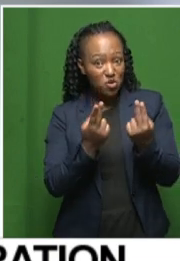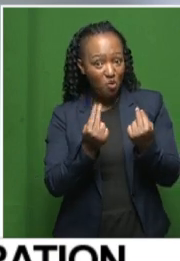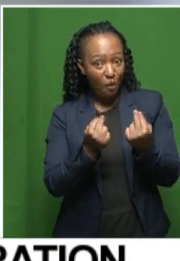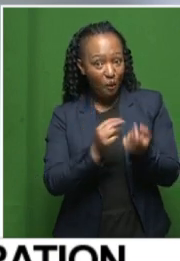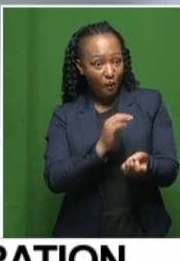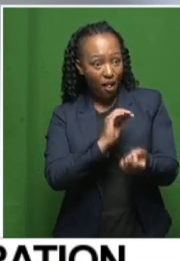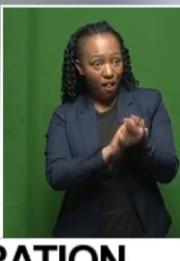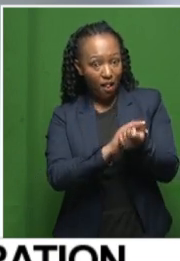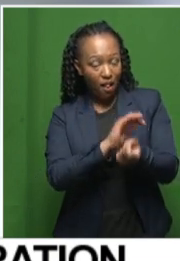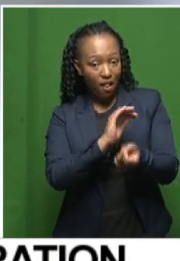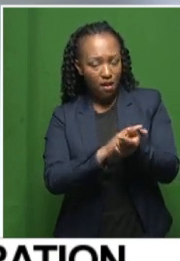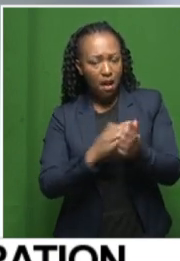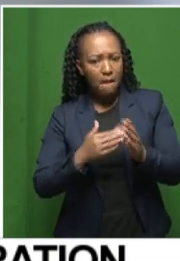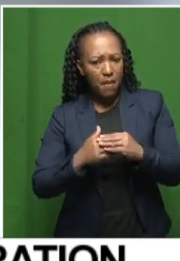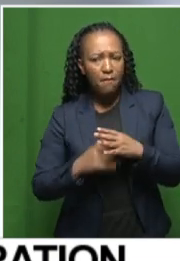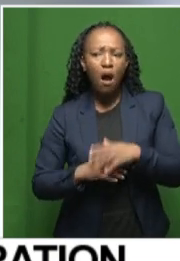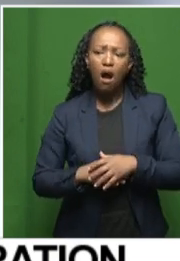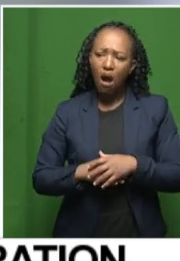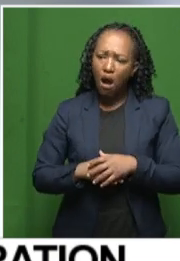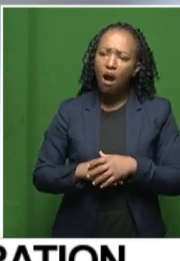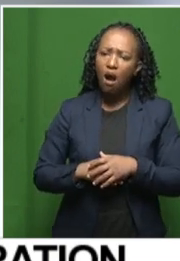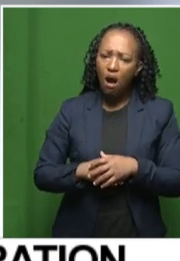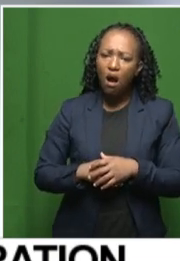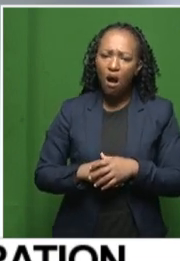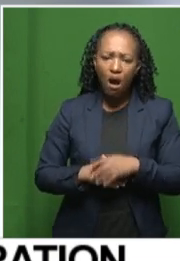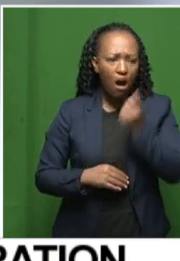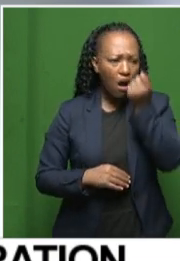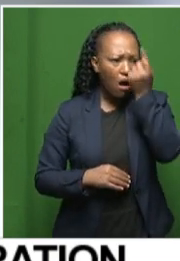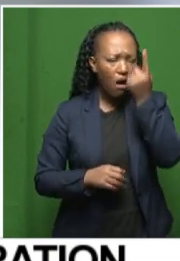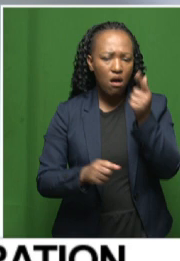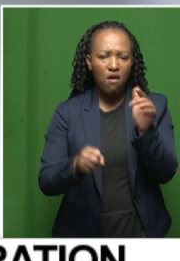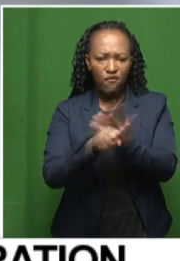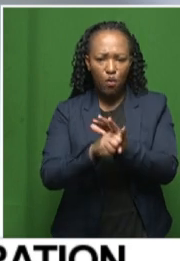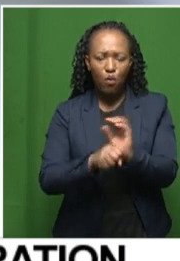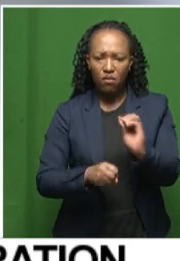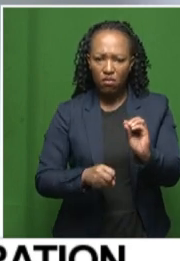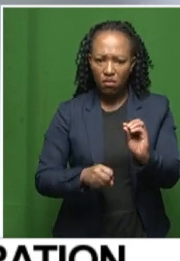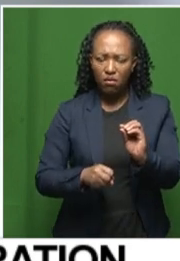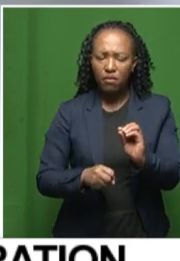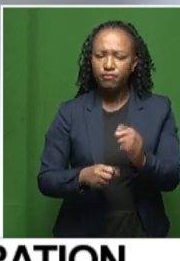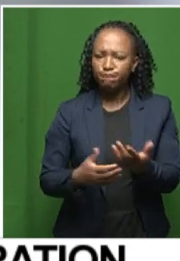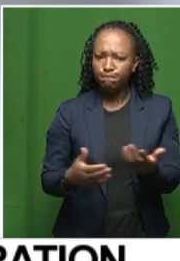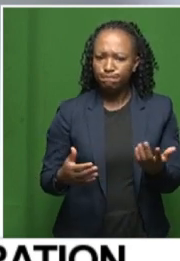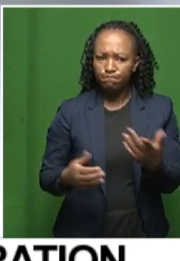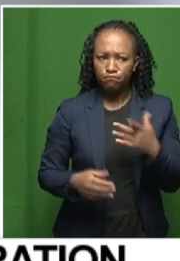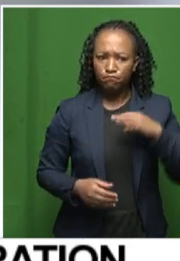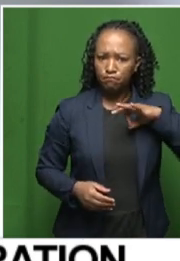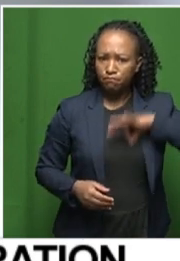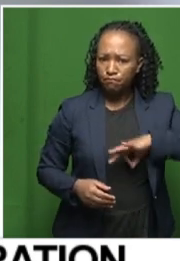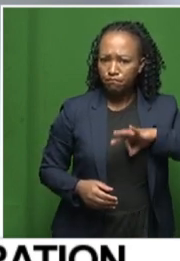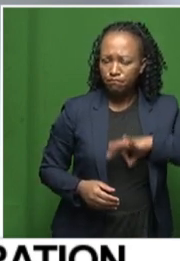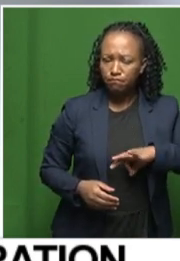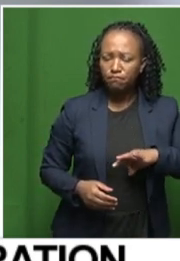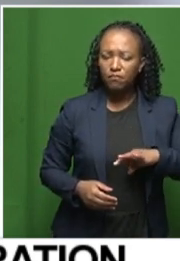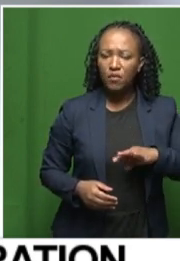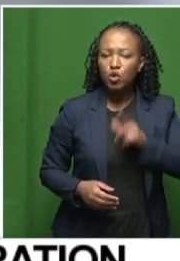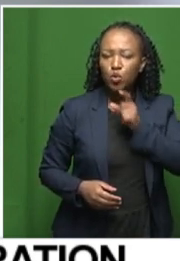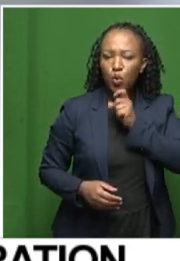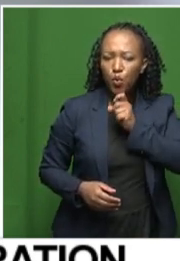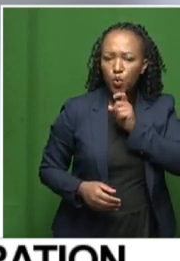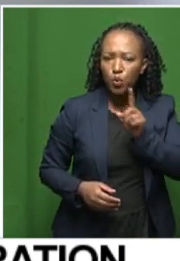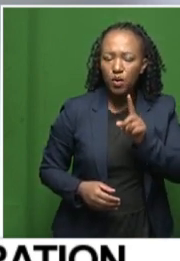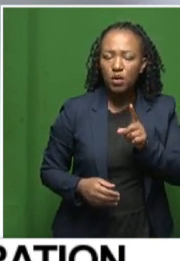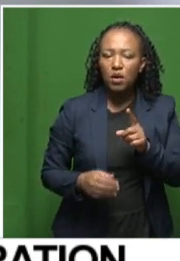starting to appreciate and having a higher understanding of the benefits of